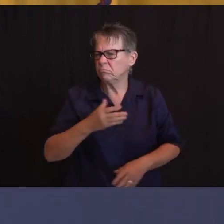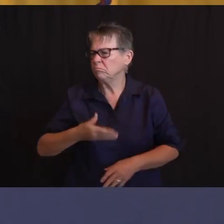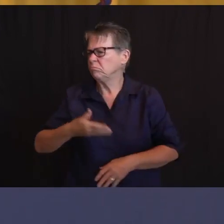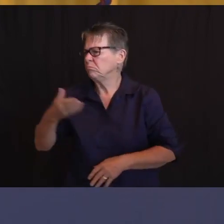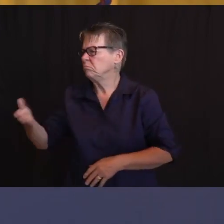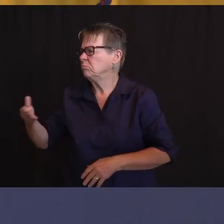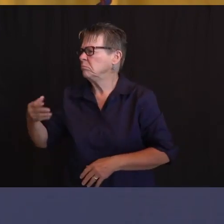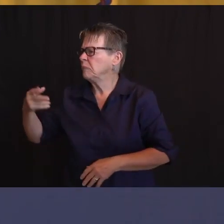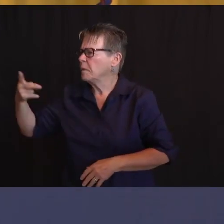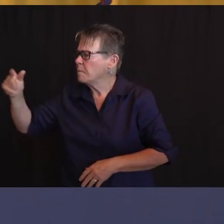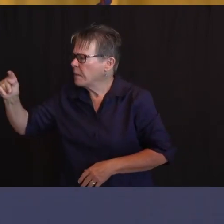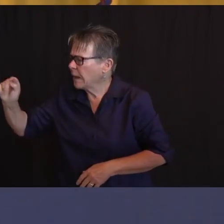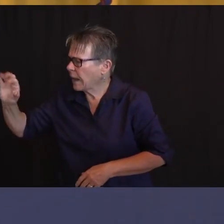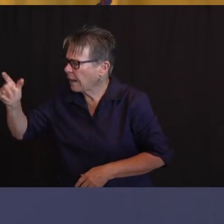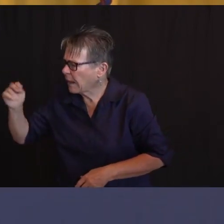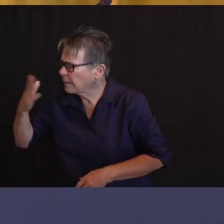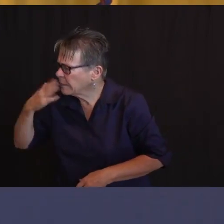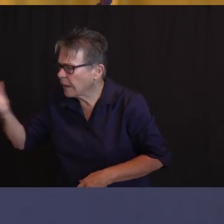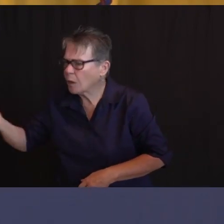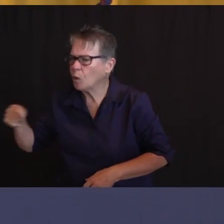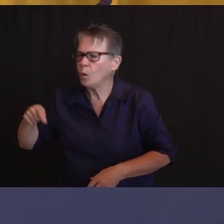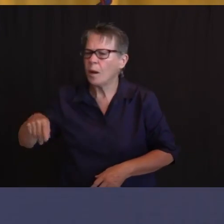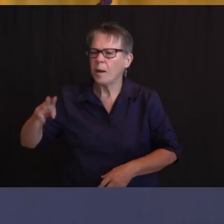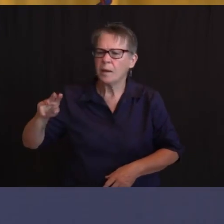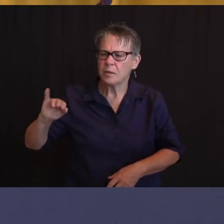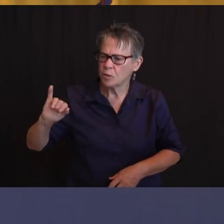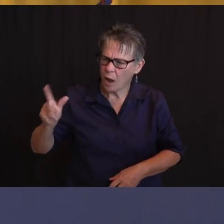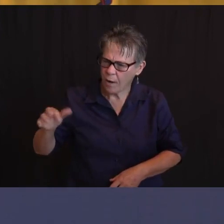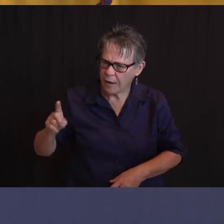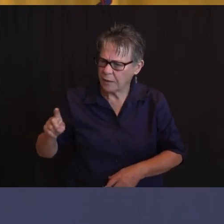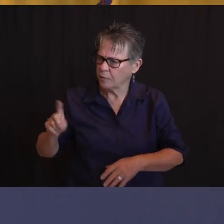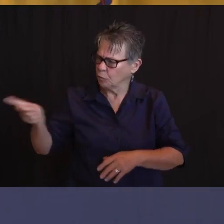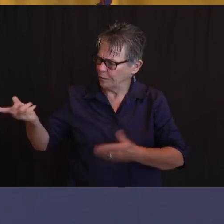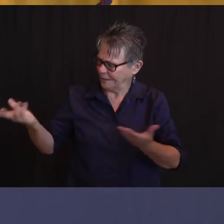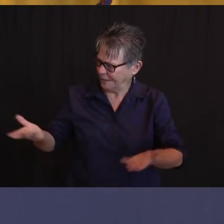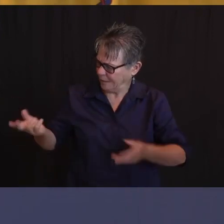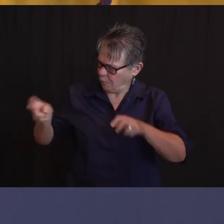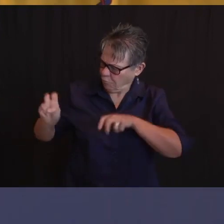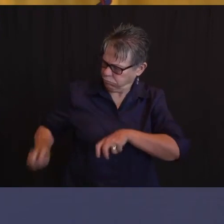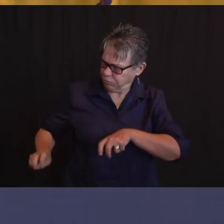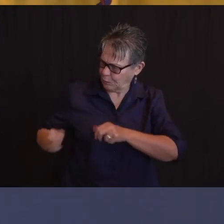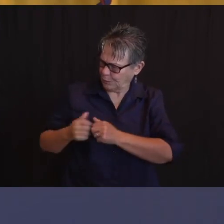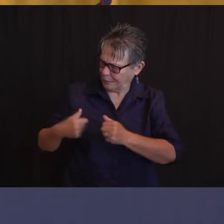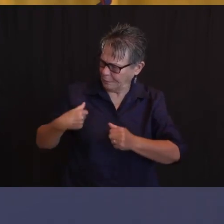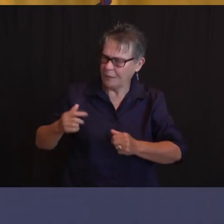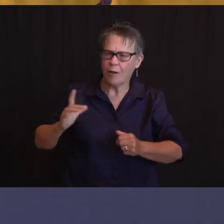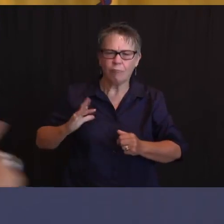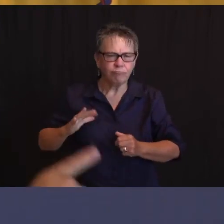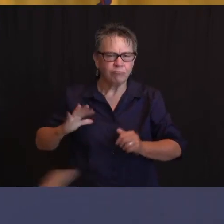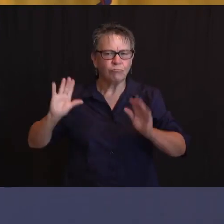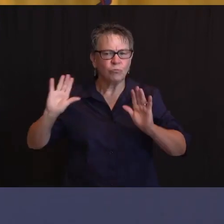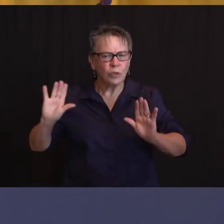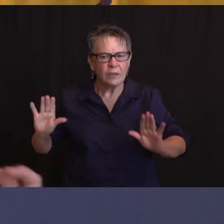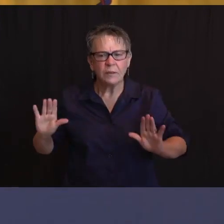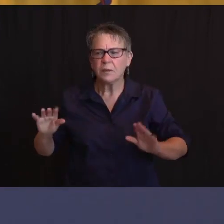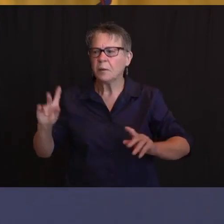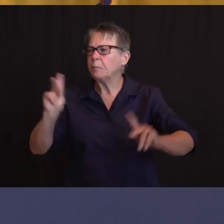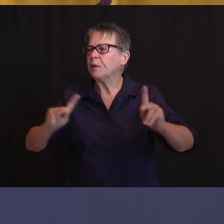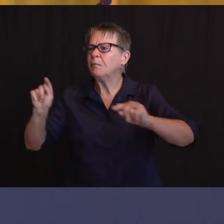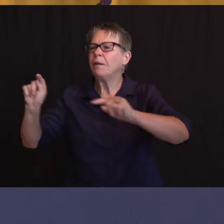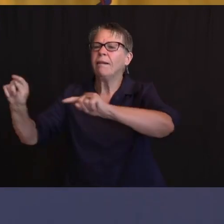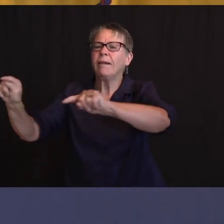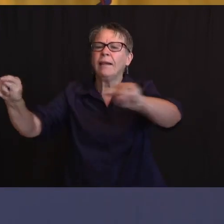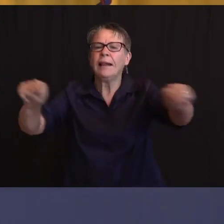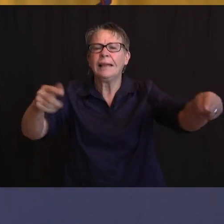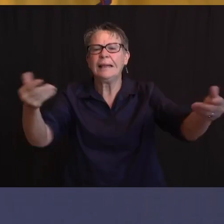us. Colonel, thank you, as always. Matt Platkin, Mahan, and the rest of the team. I guess the one word I'd love